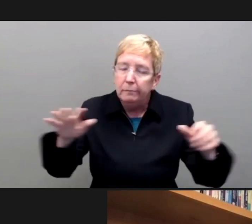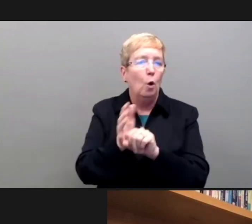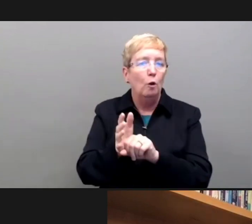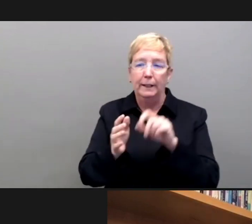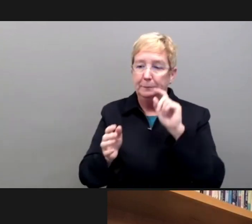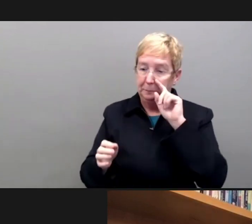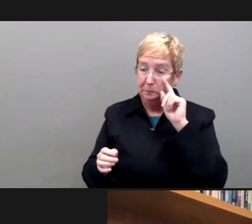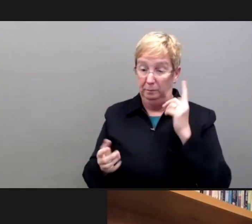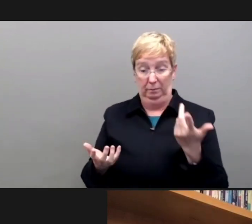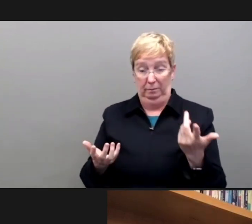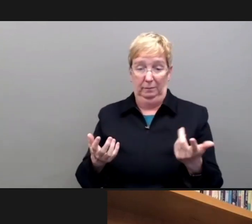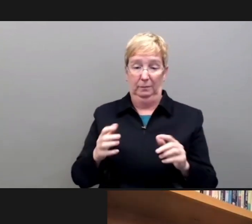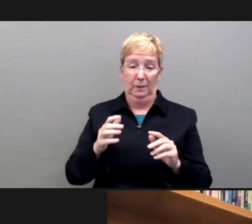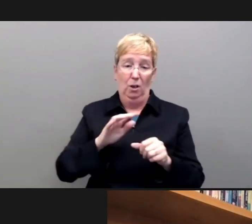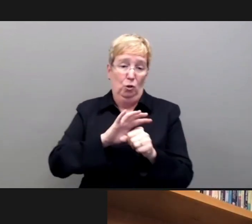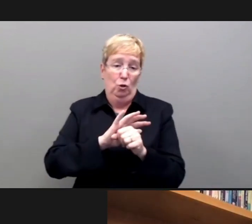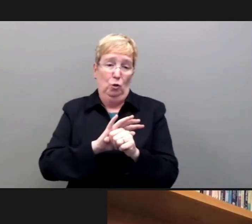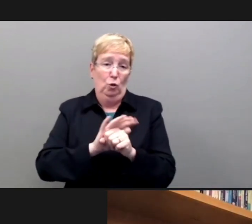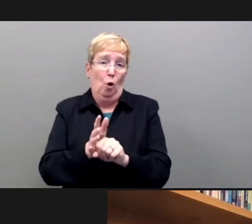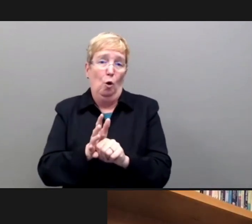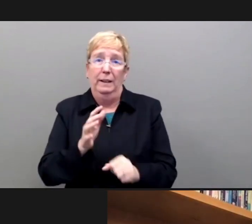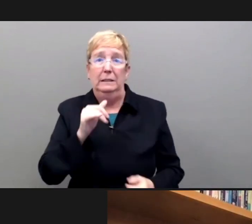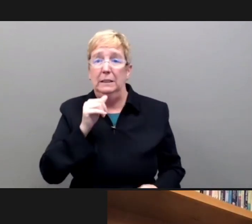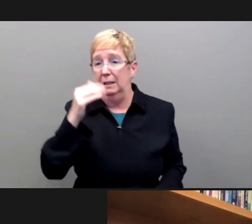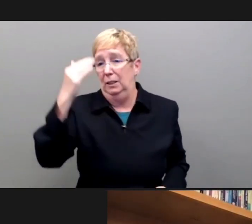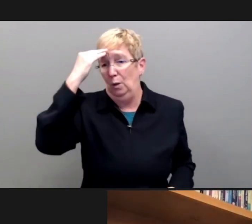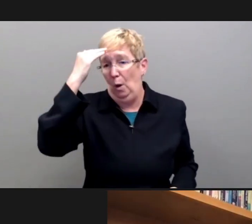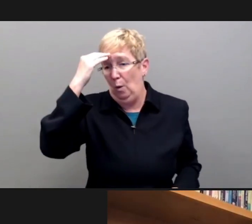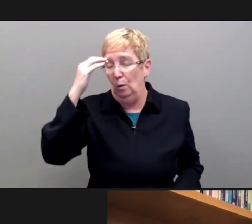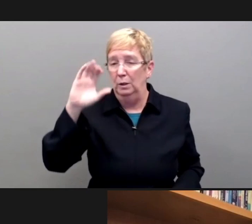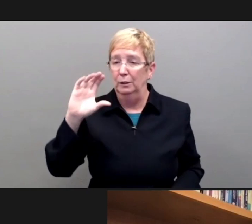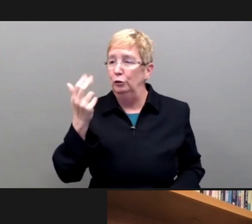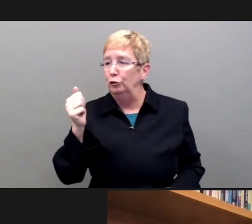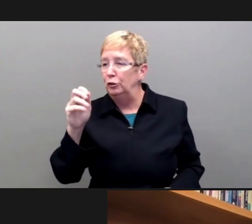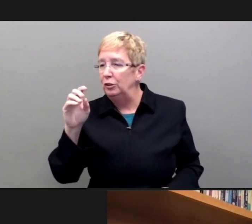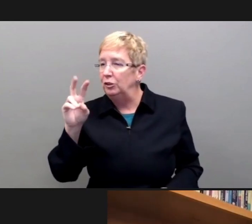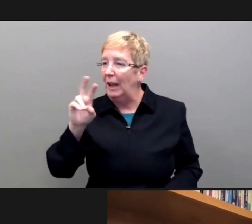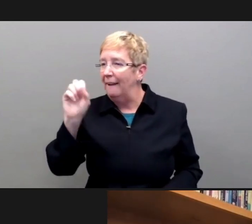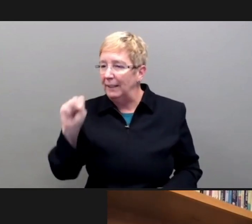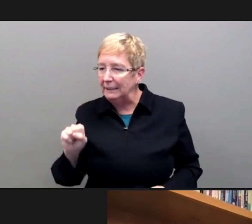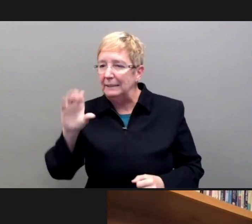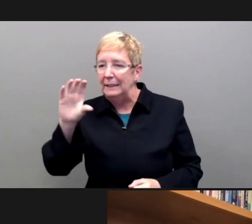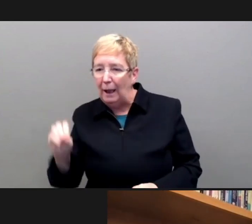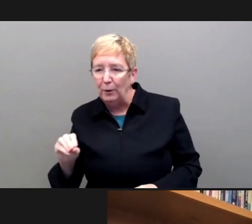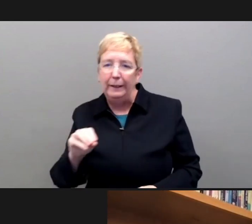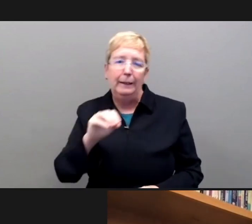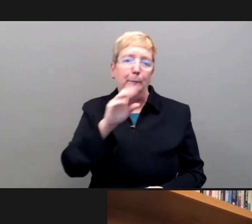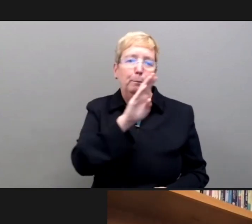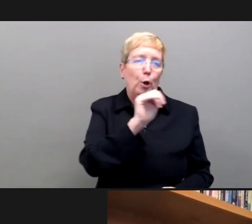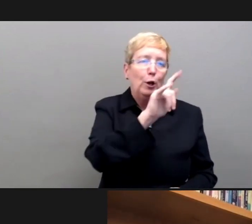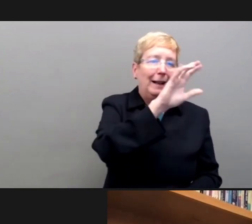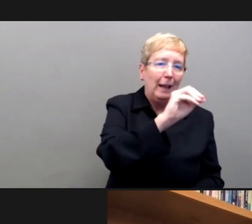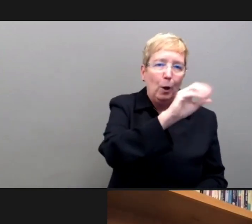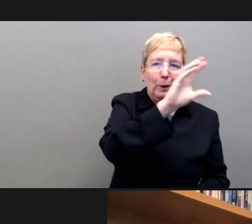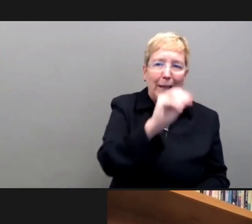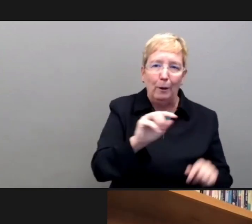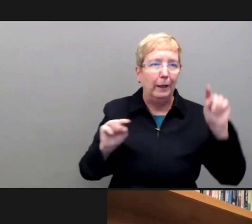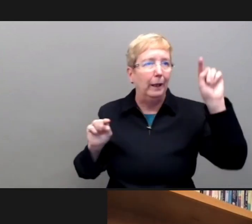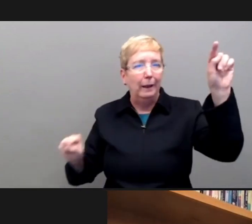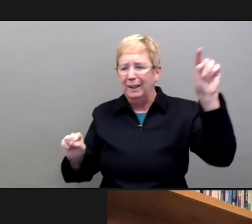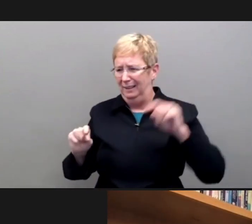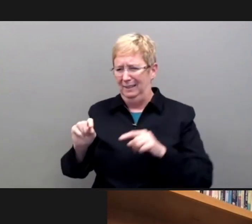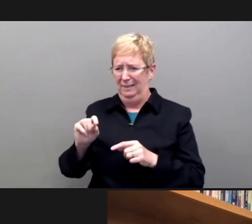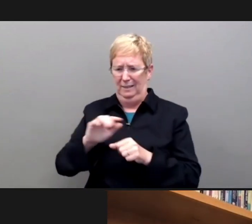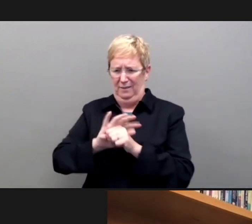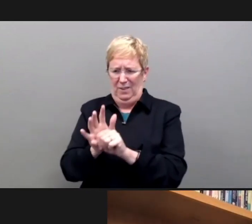spreads beyond COVID, doesn't know where Chaves County or Bernalillo County, not that they're contiguous, but where one ends and begins.